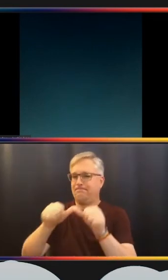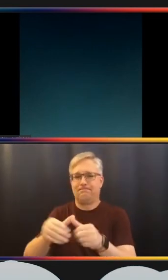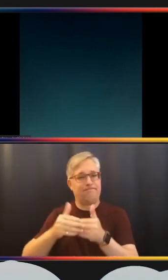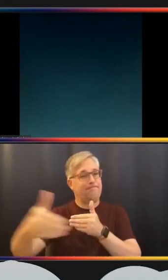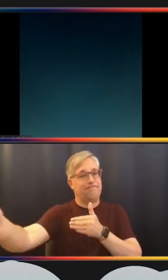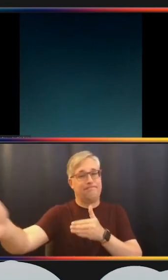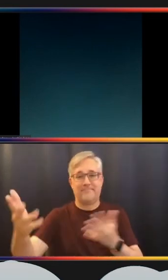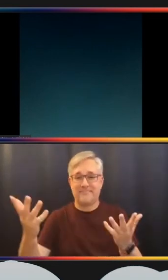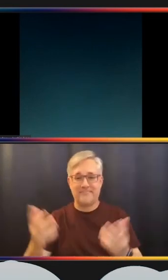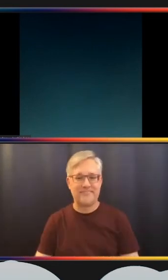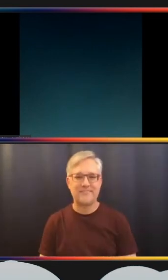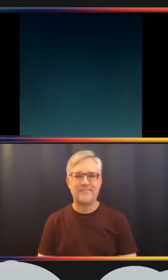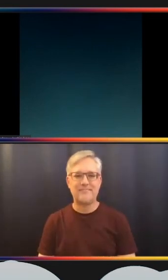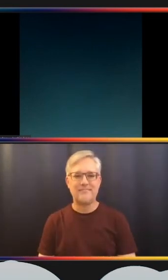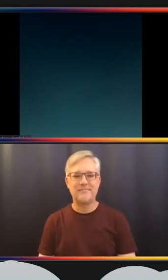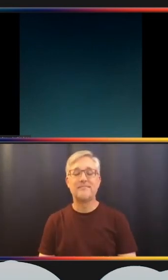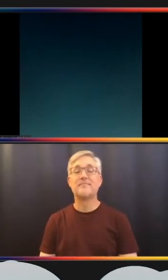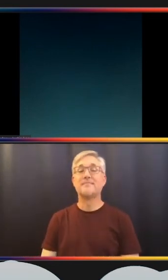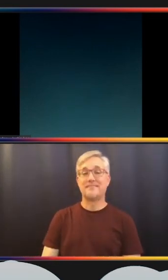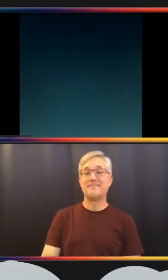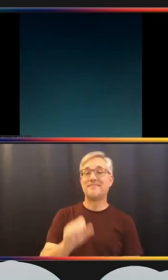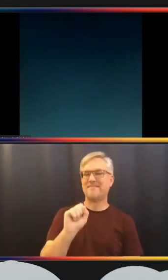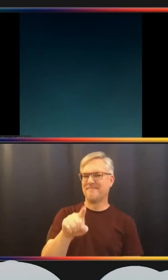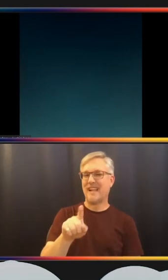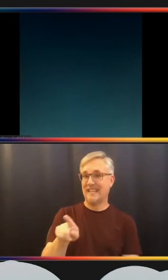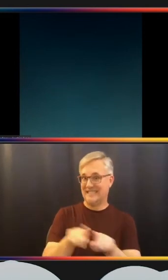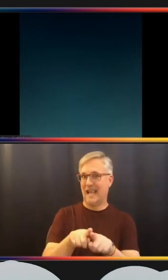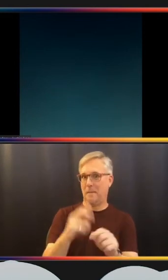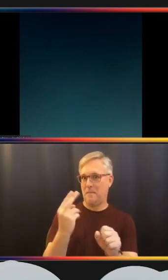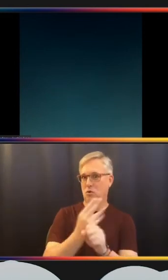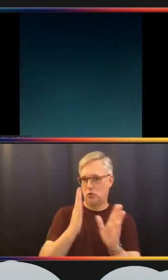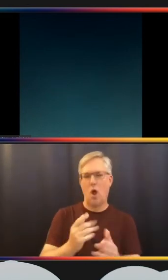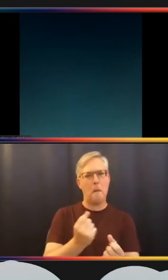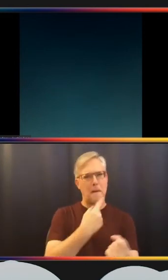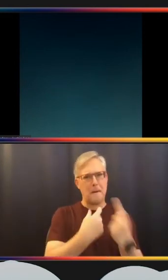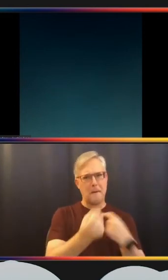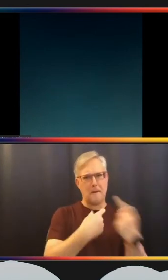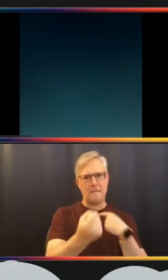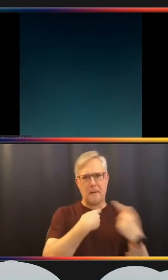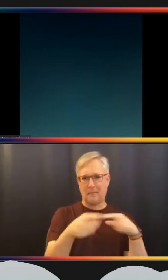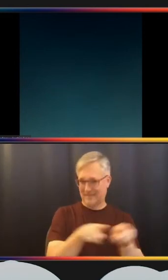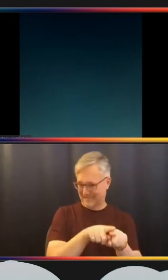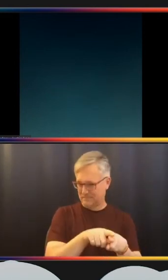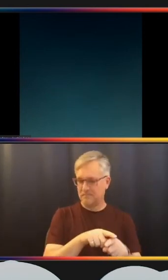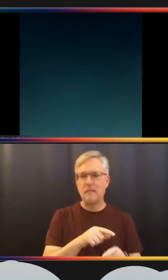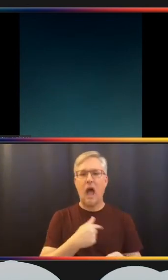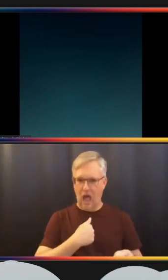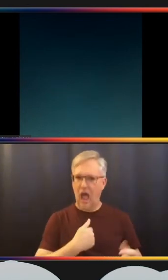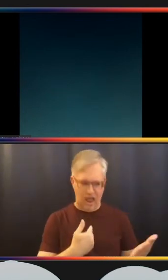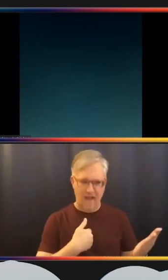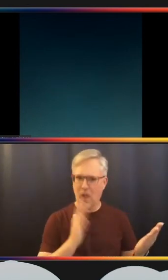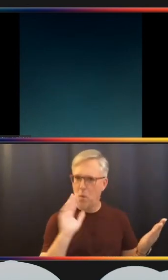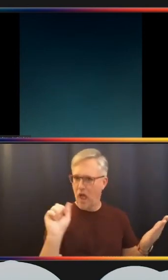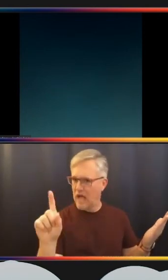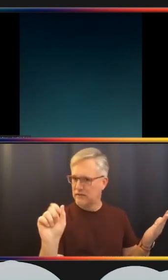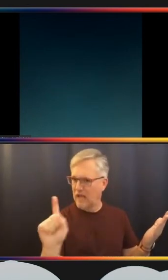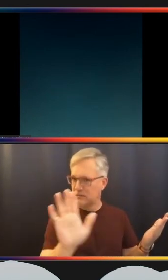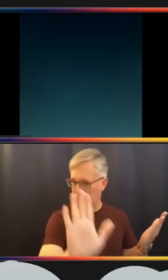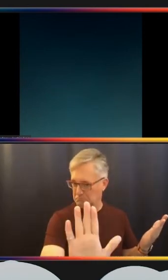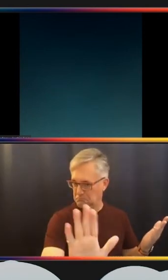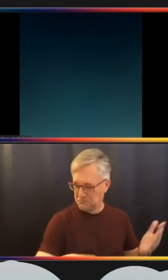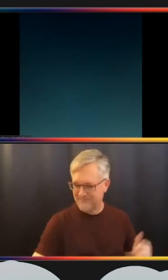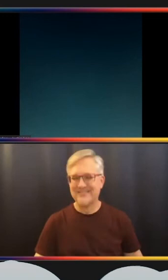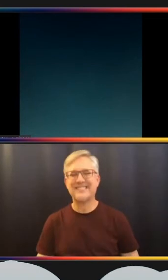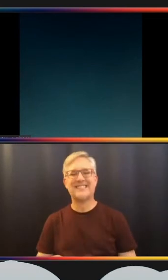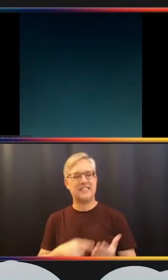And this person, the same Twitter user, bombarded me with questions. I have them. I'm going to ask. So they